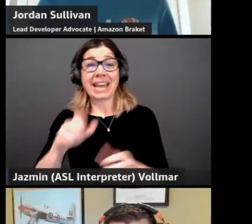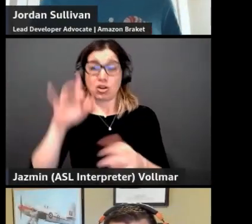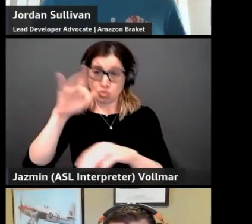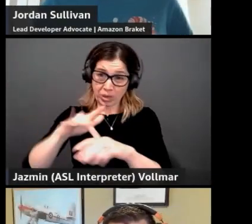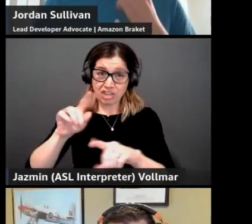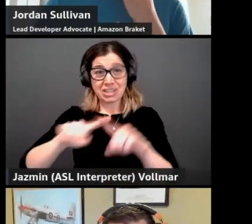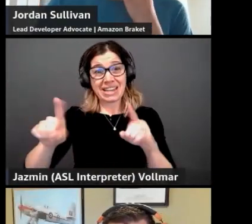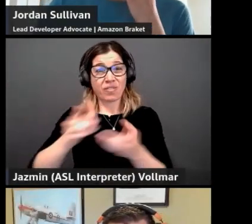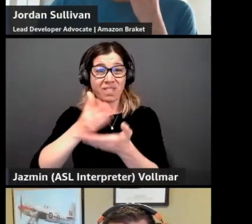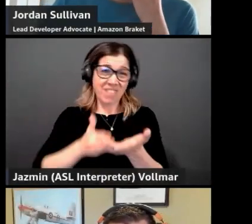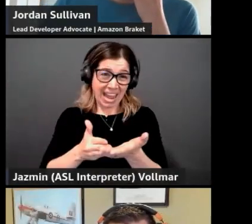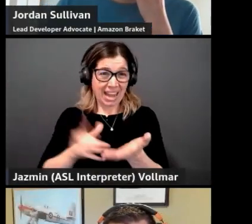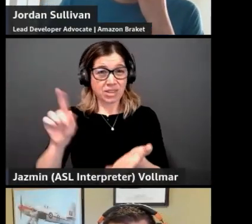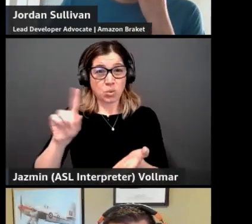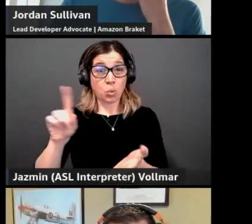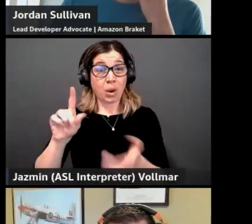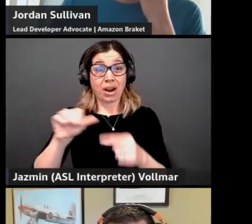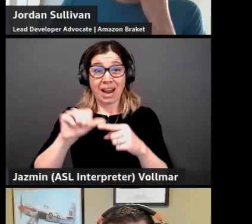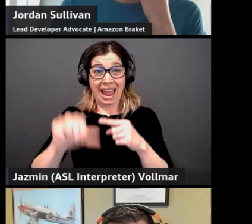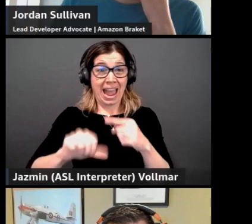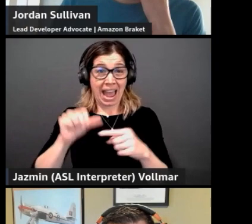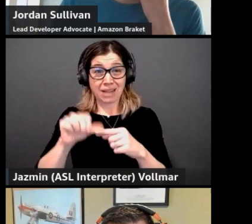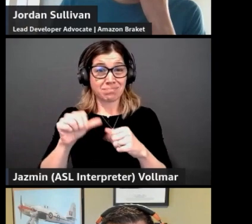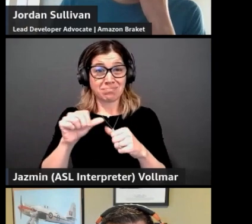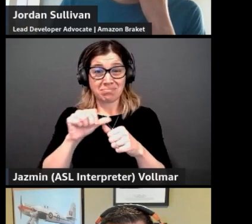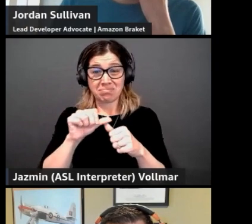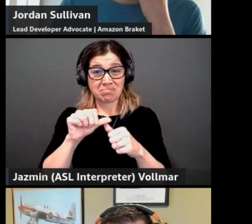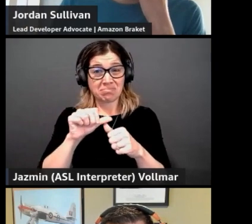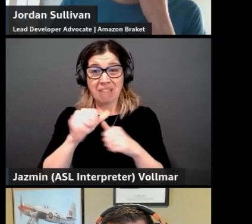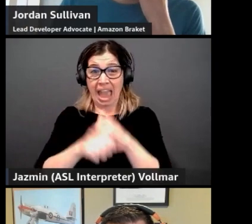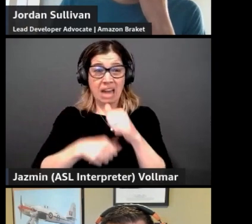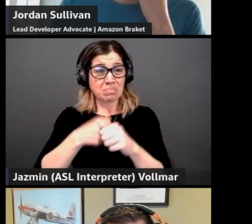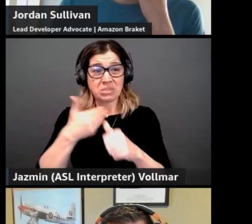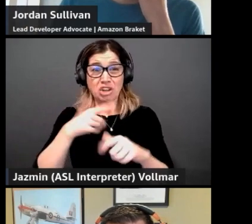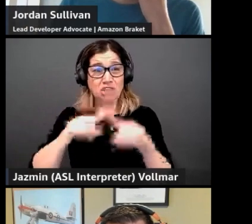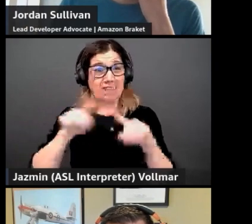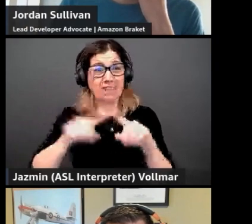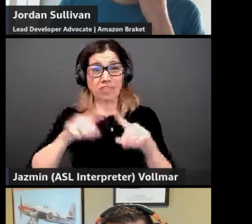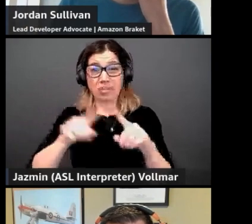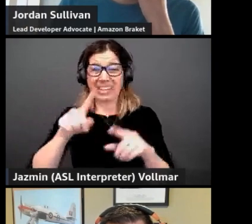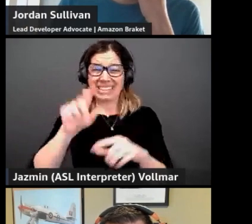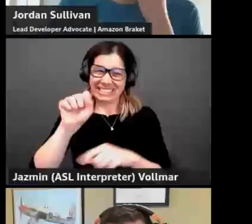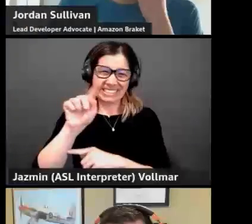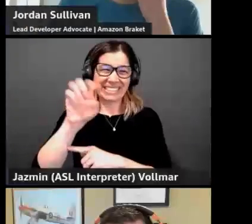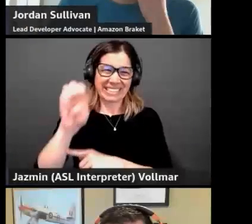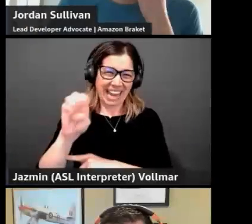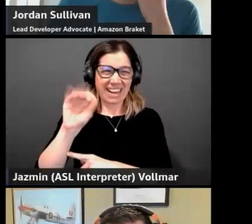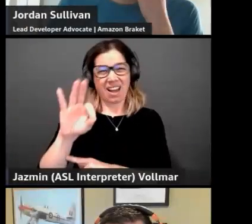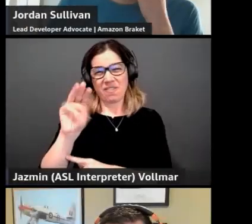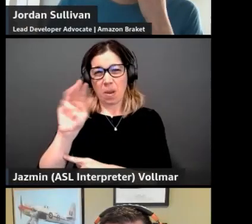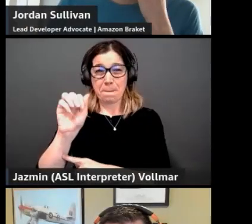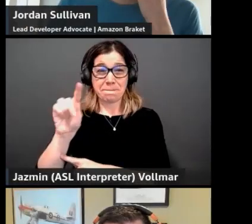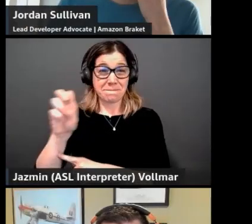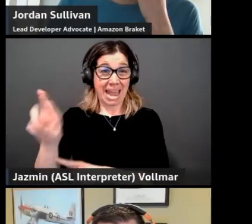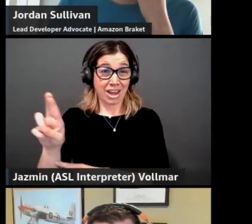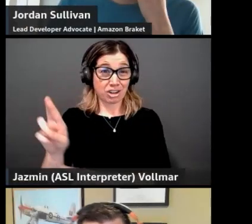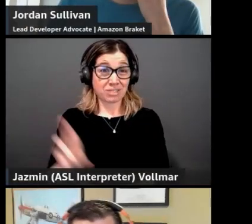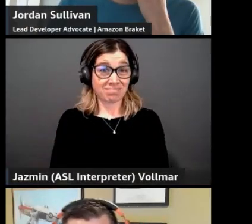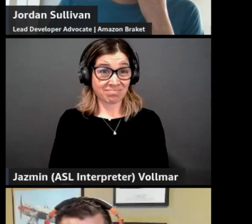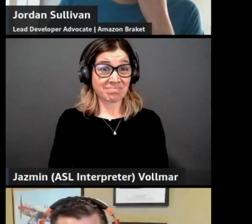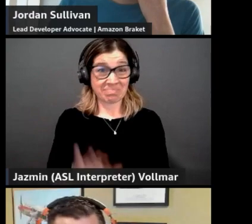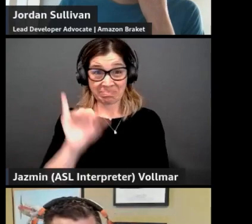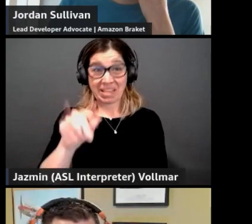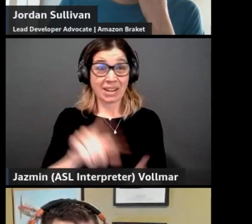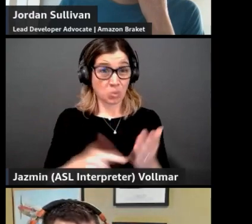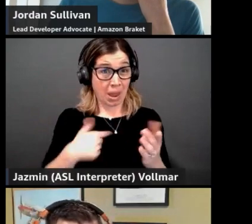atoms are in a different state of matter. And that's exactly what I'm doing in